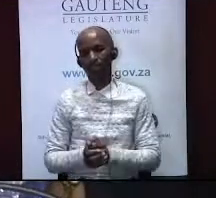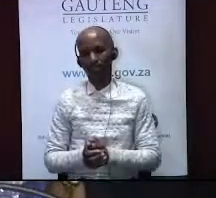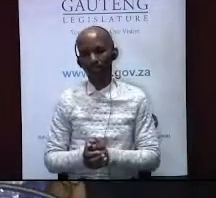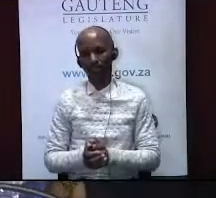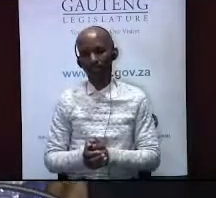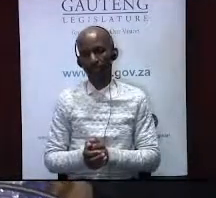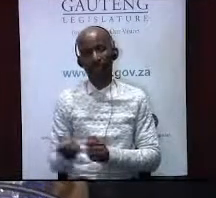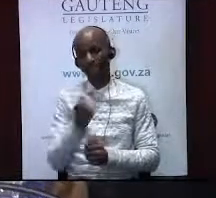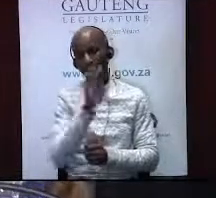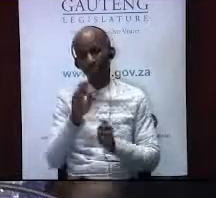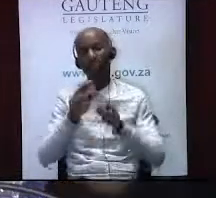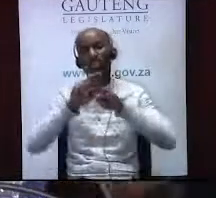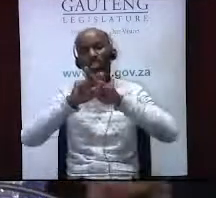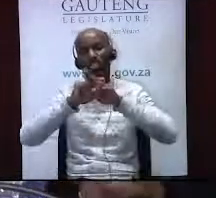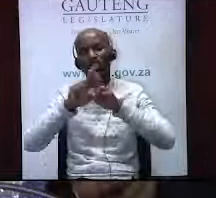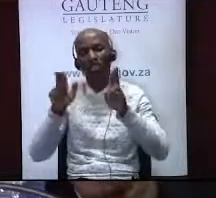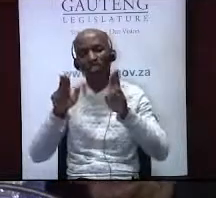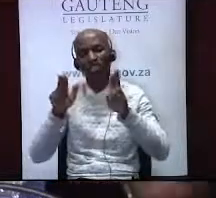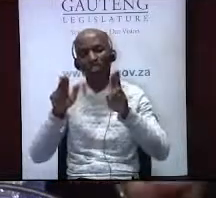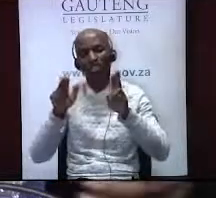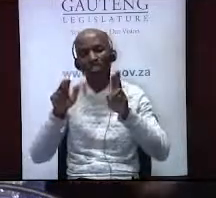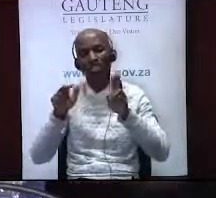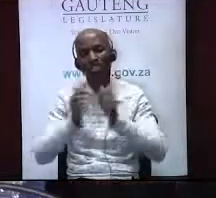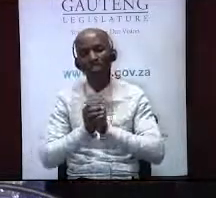So long as it's not